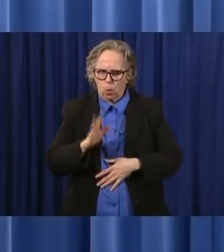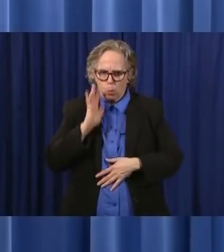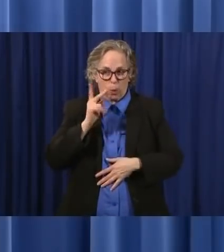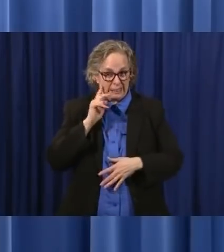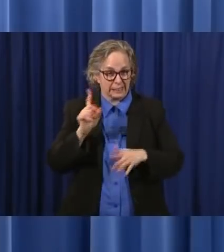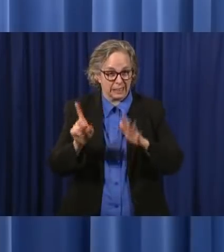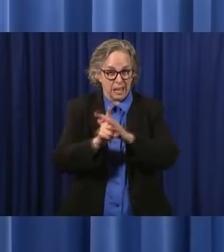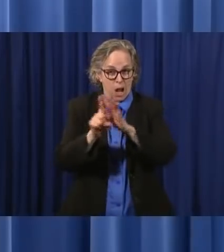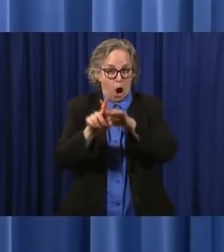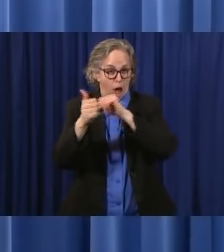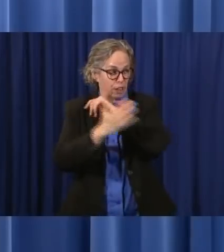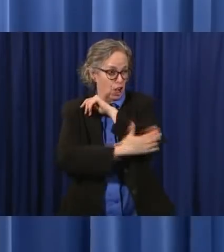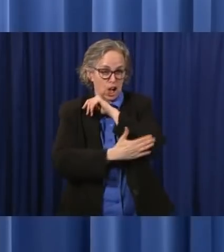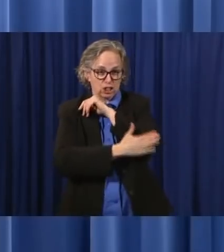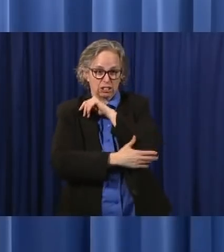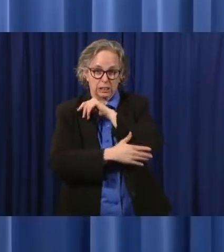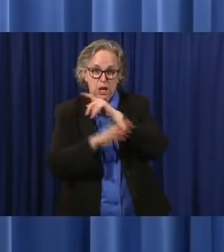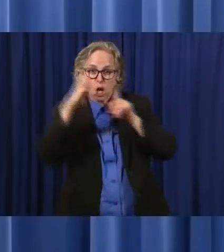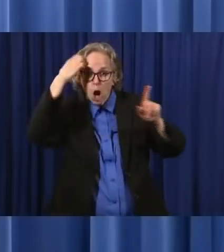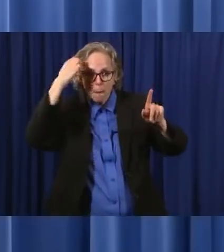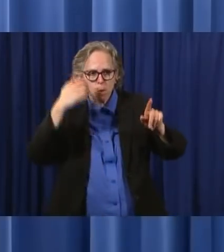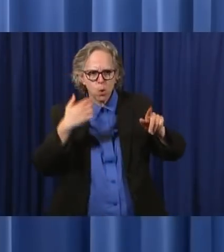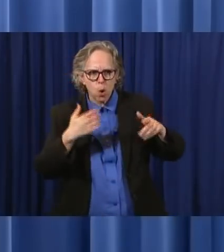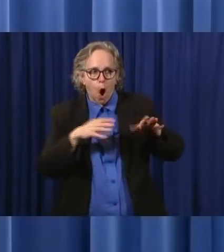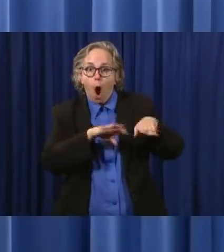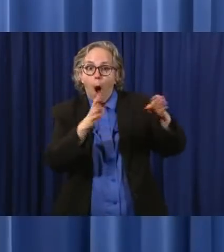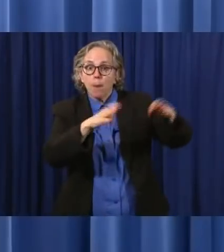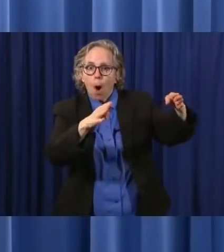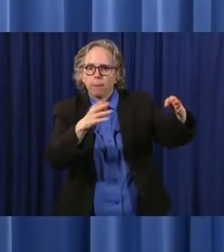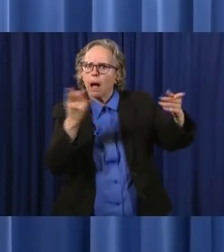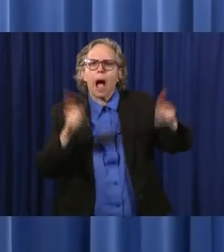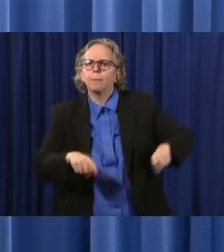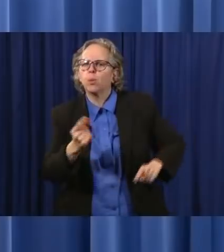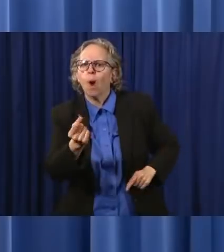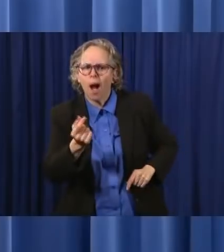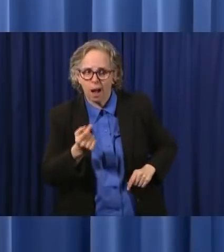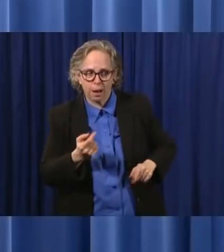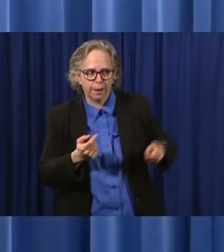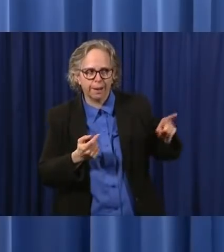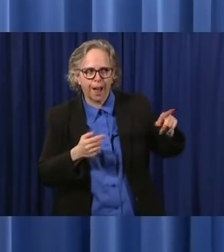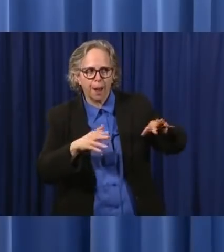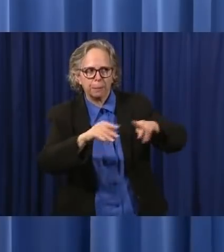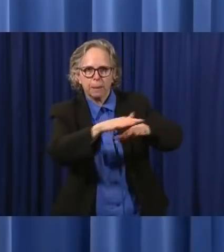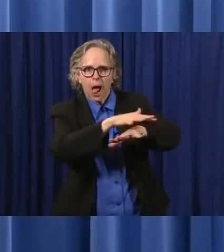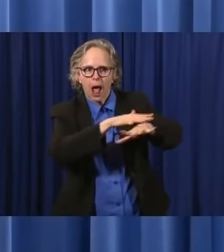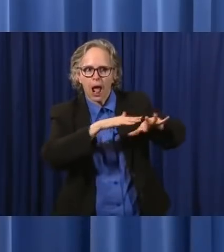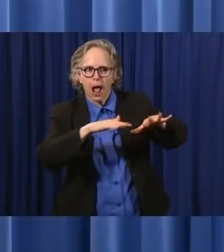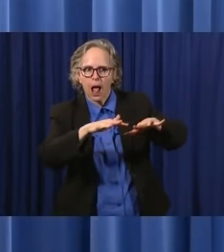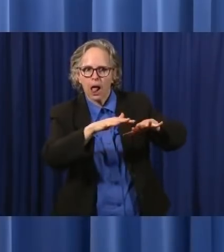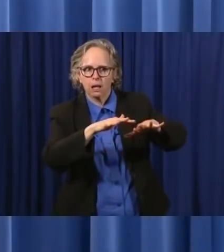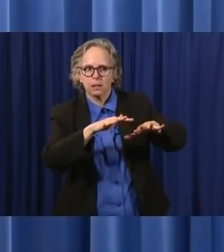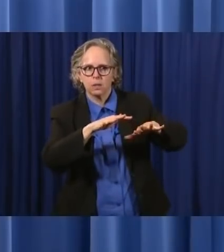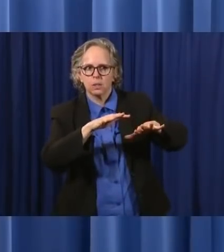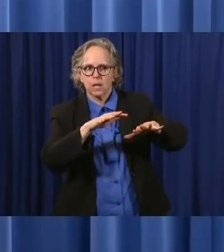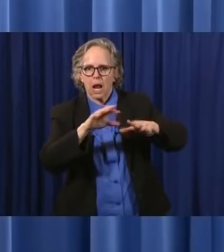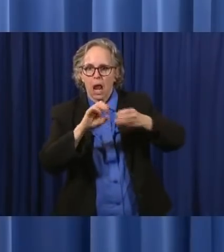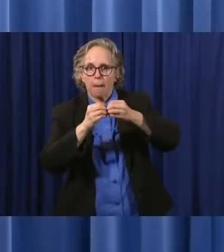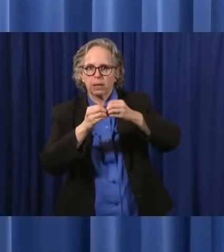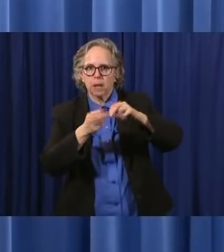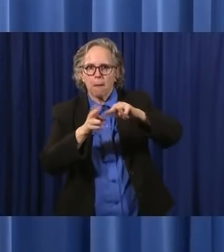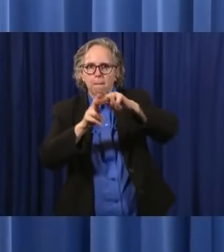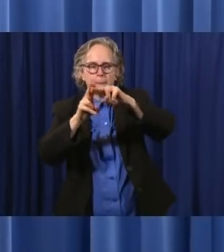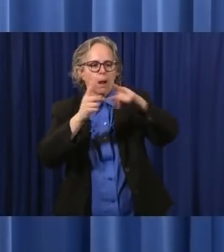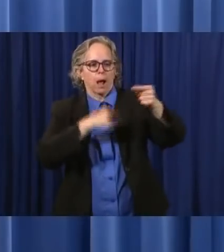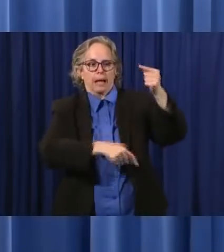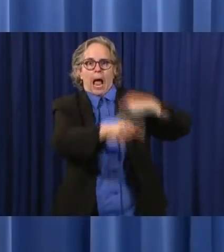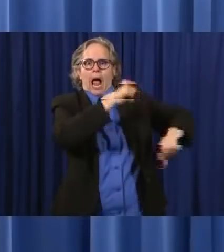out yesterday in Europe, where it shut down, then they opened up, and now they're having to